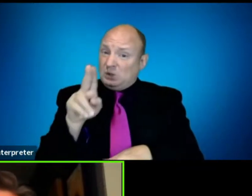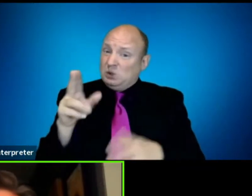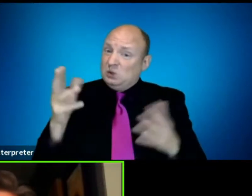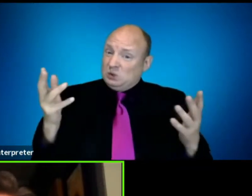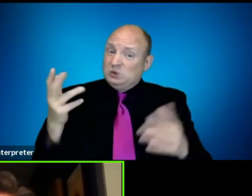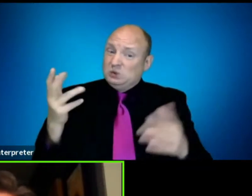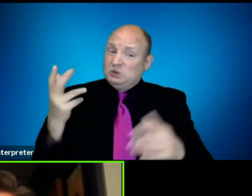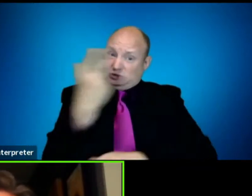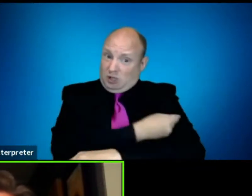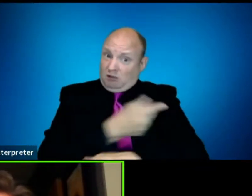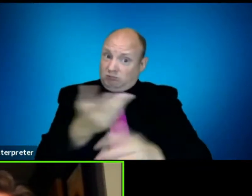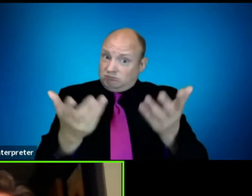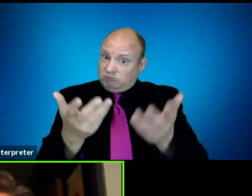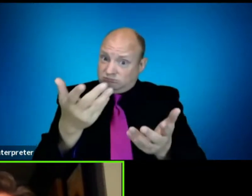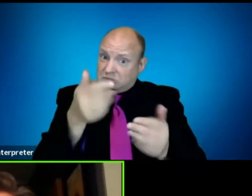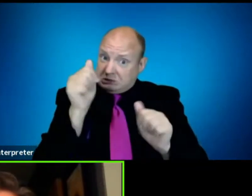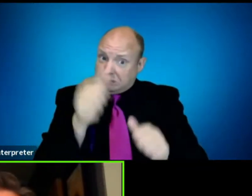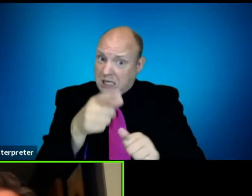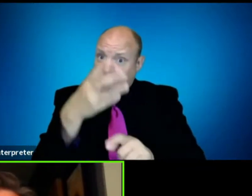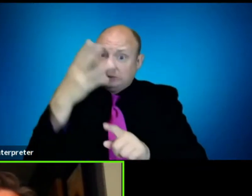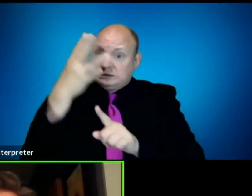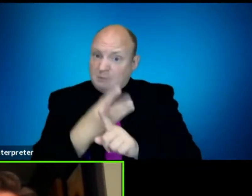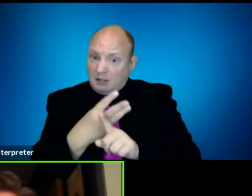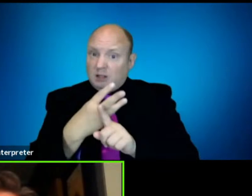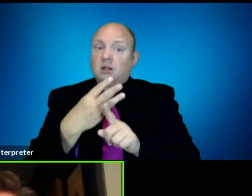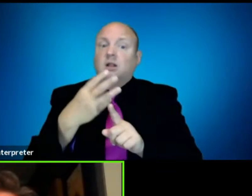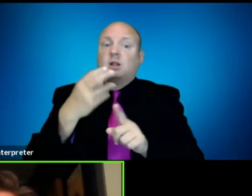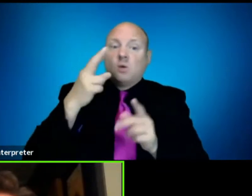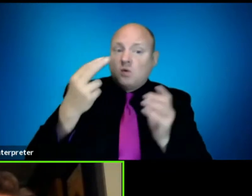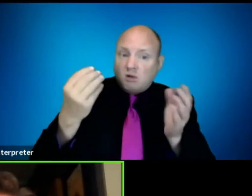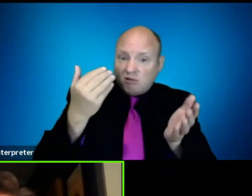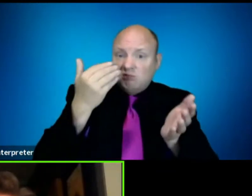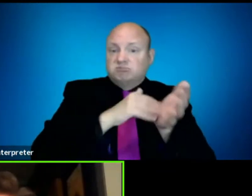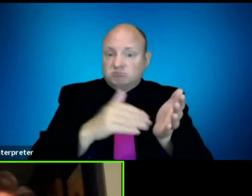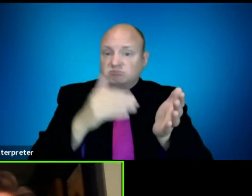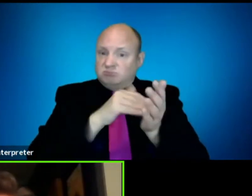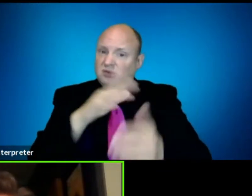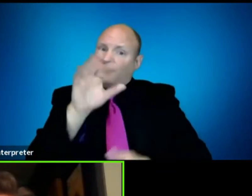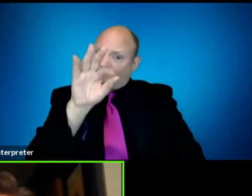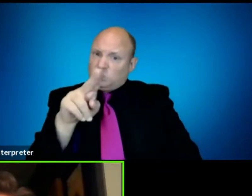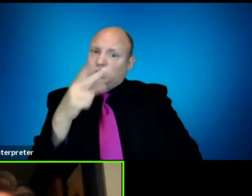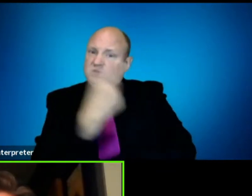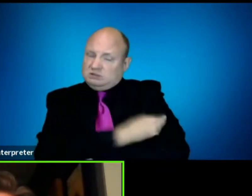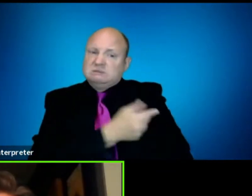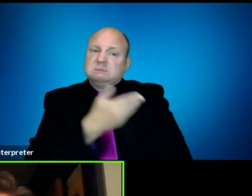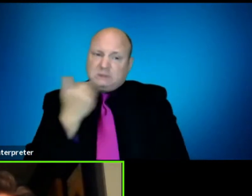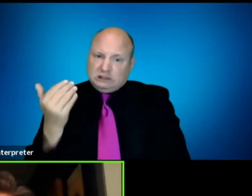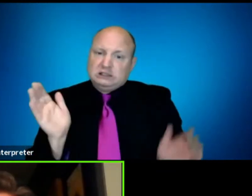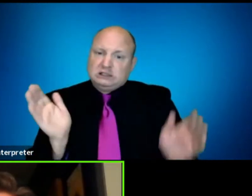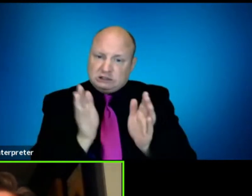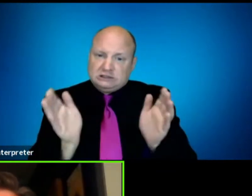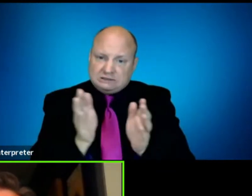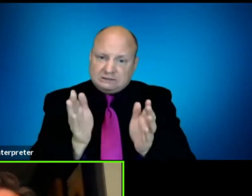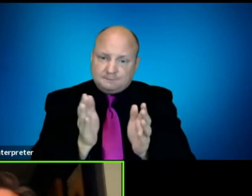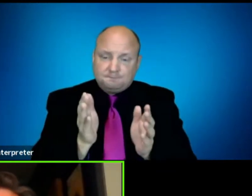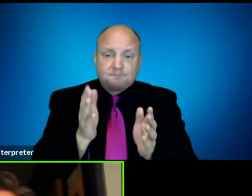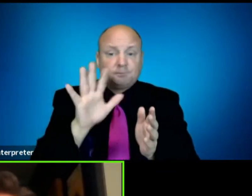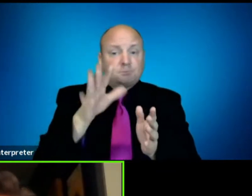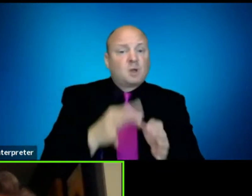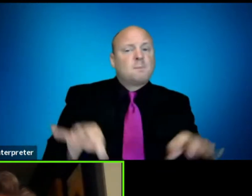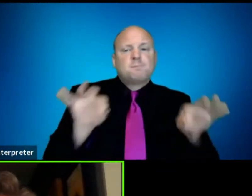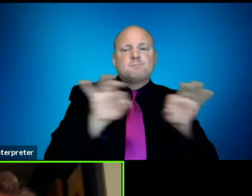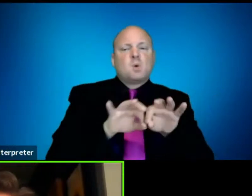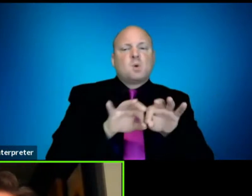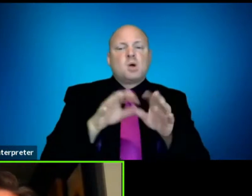ages 6 months and above should have a flu shot. And it's critically important this year as it was last year, as it is in years past. If we can